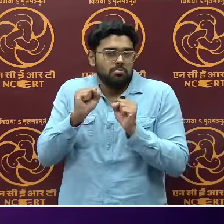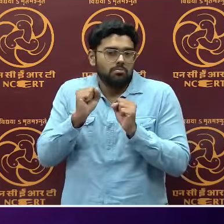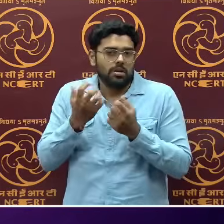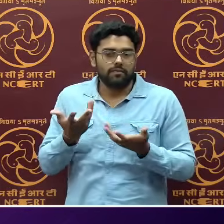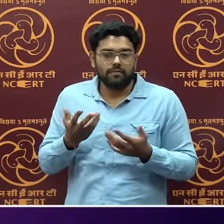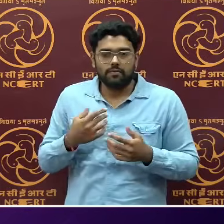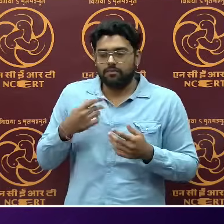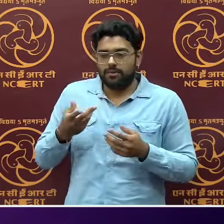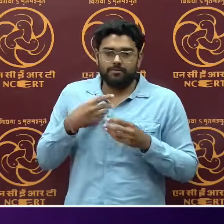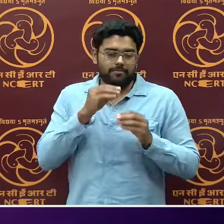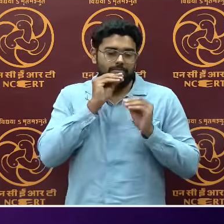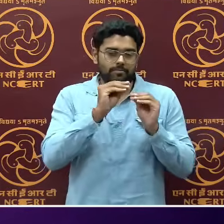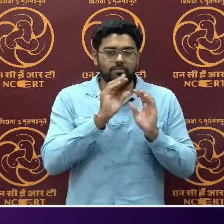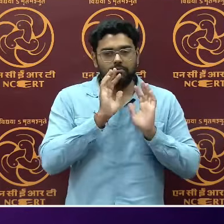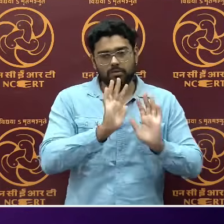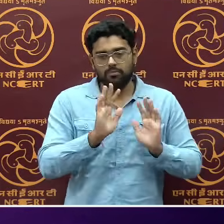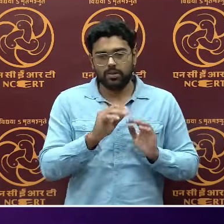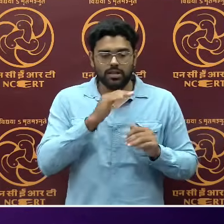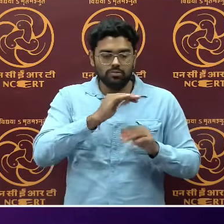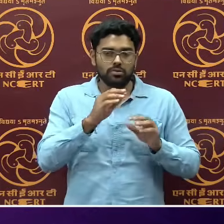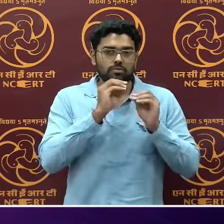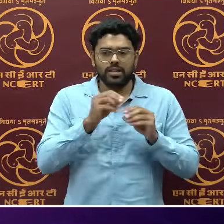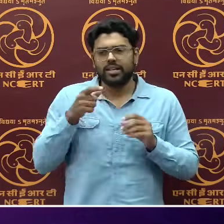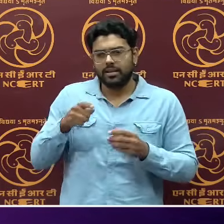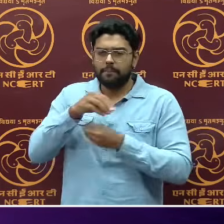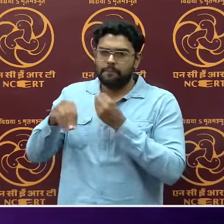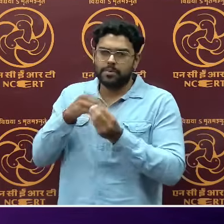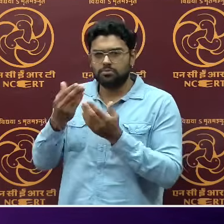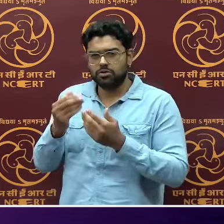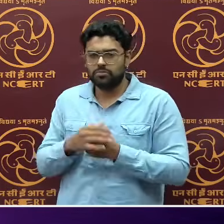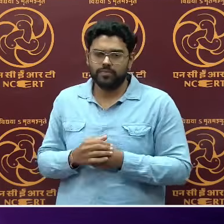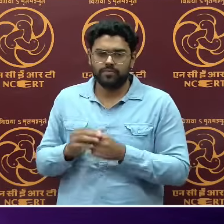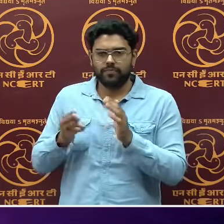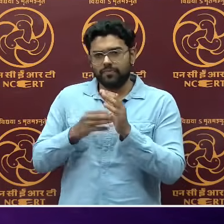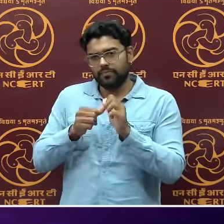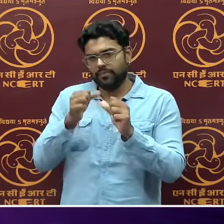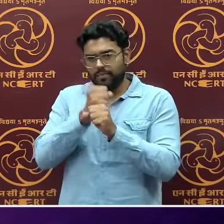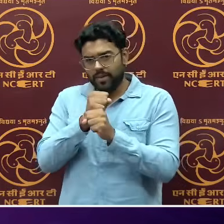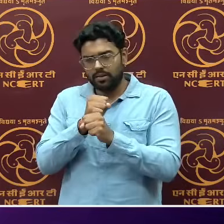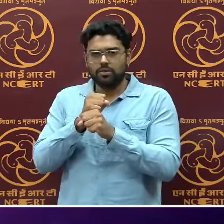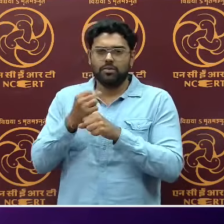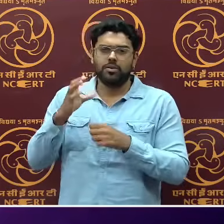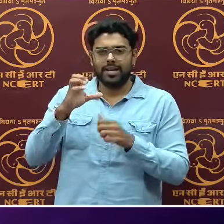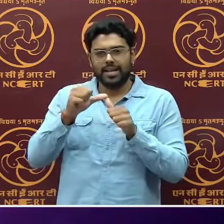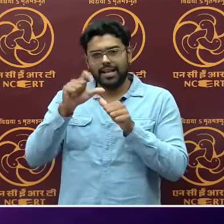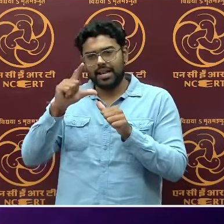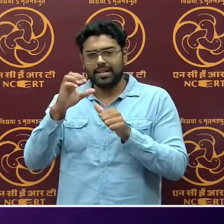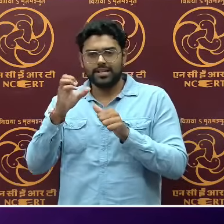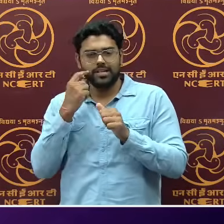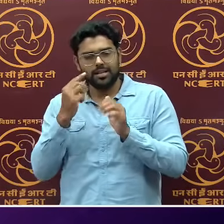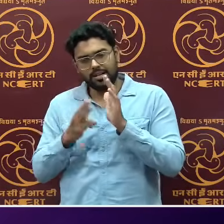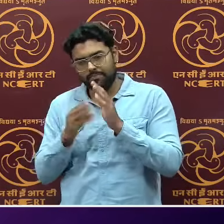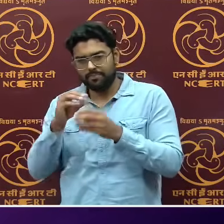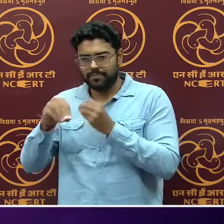teach our student that yes, they are dissolved salts of magnesium and calcium, right?